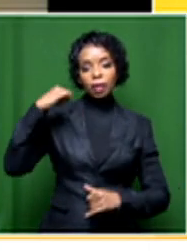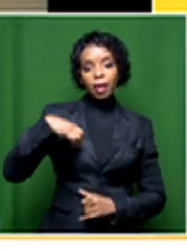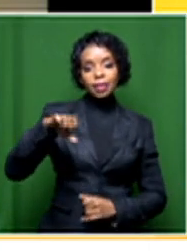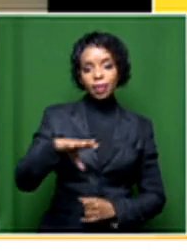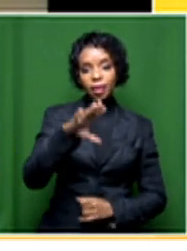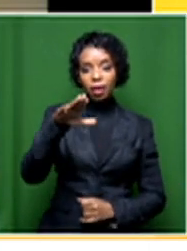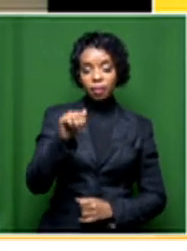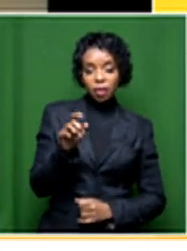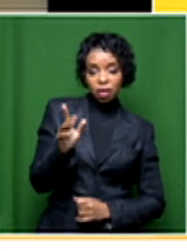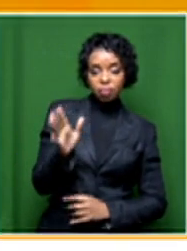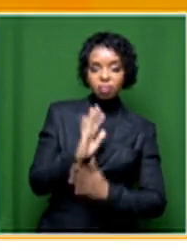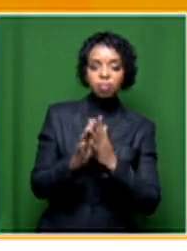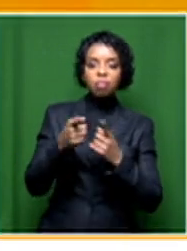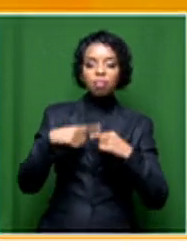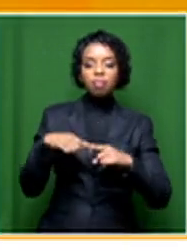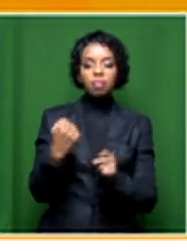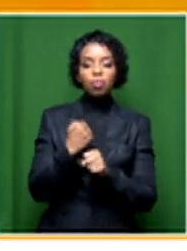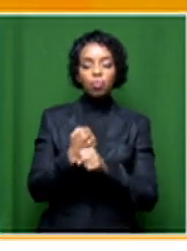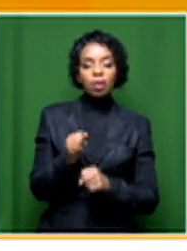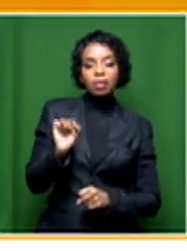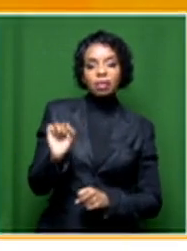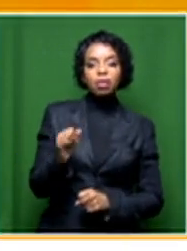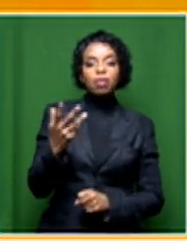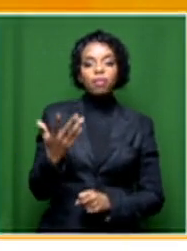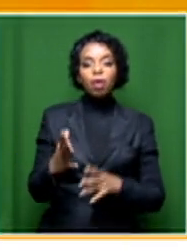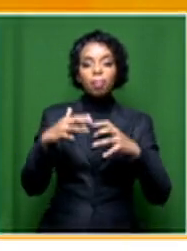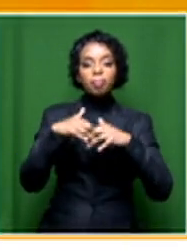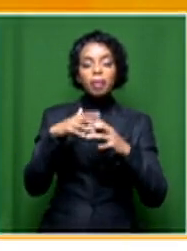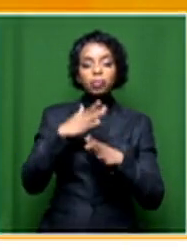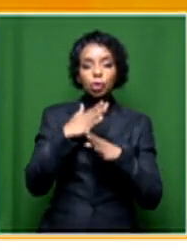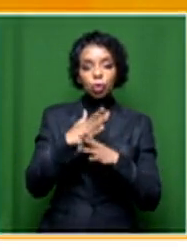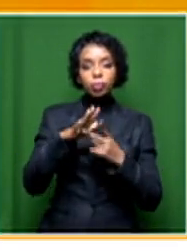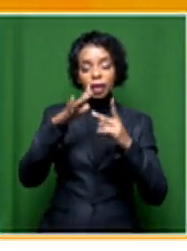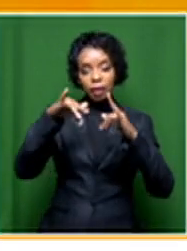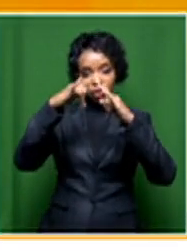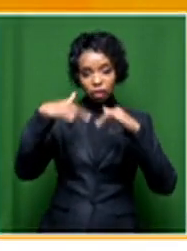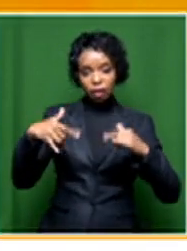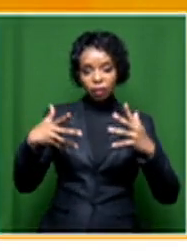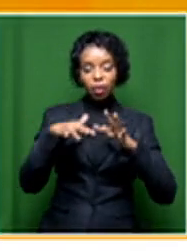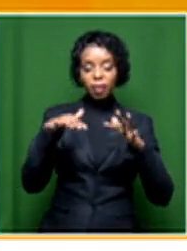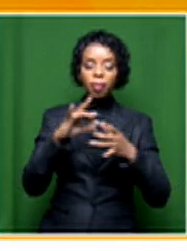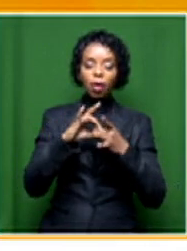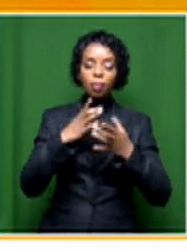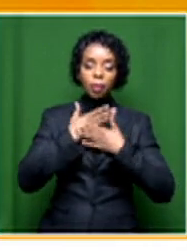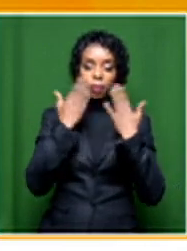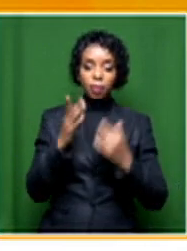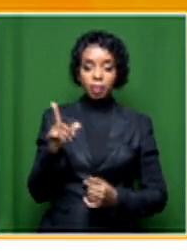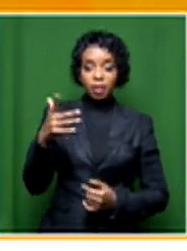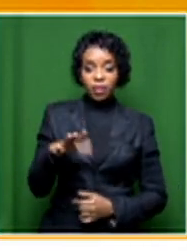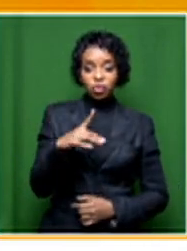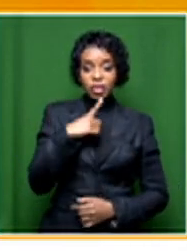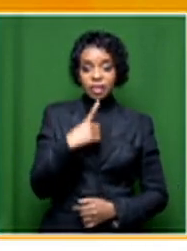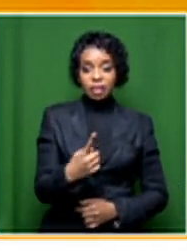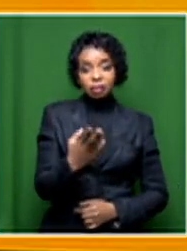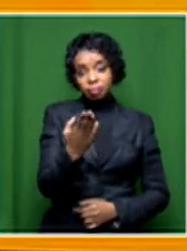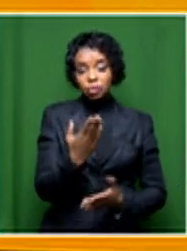us about his work to create jobs and, of course, shelter for homeless people. And as he said, you can